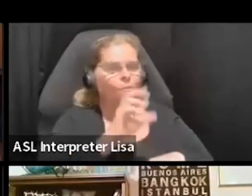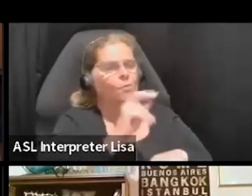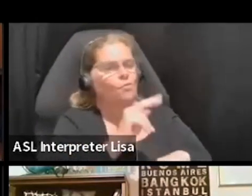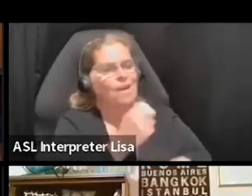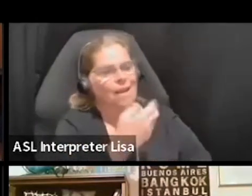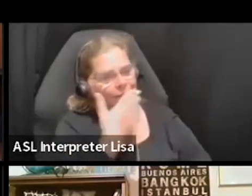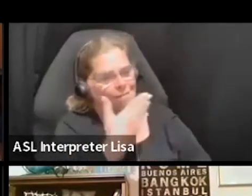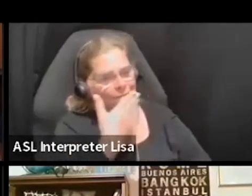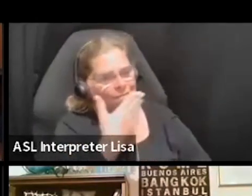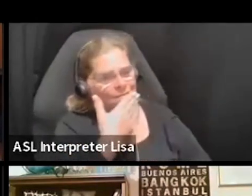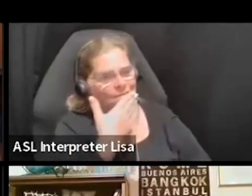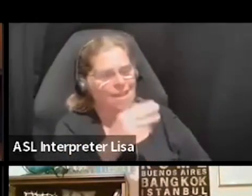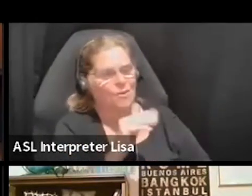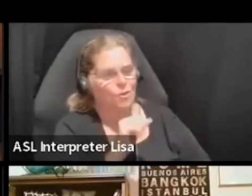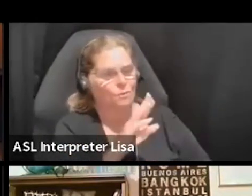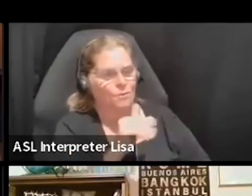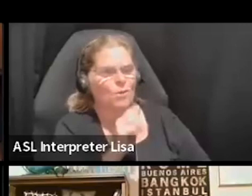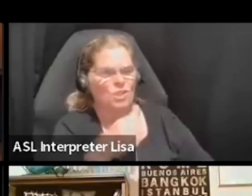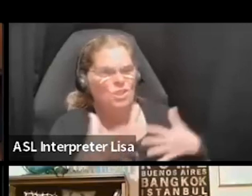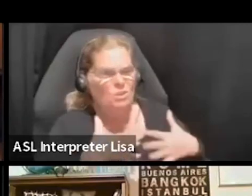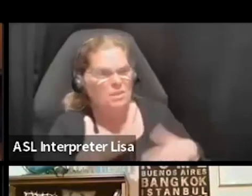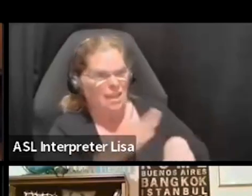She was also worried I was going to call on her.